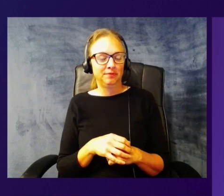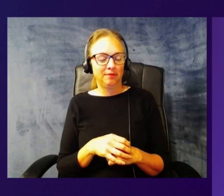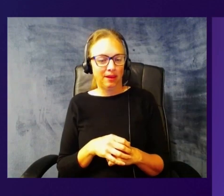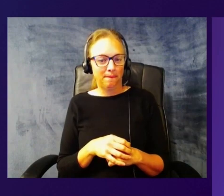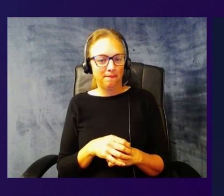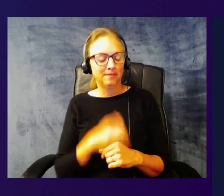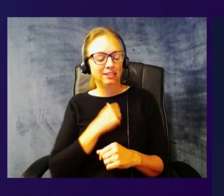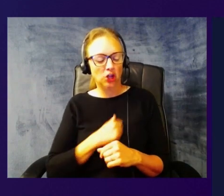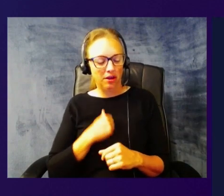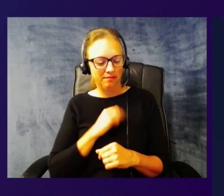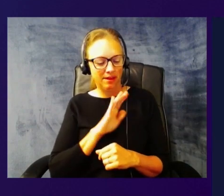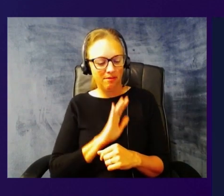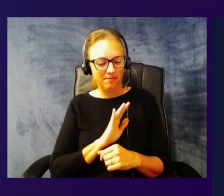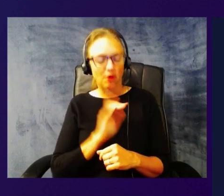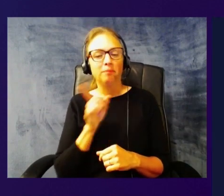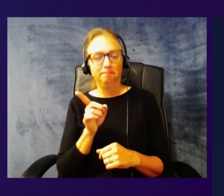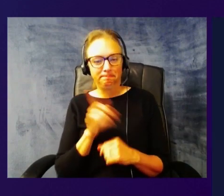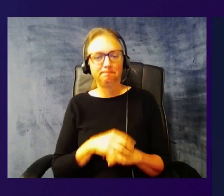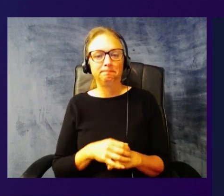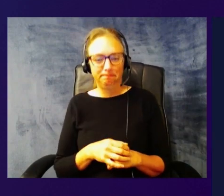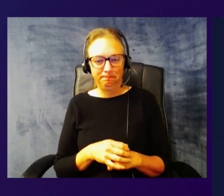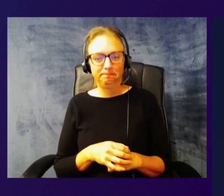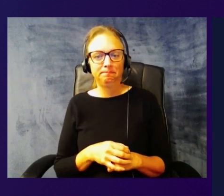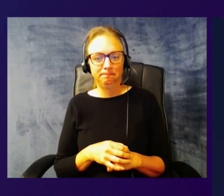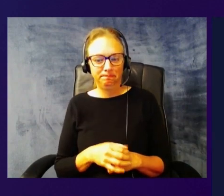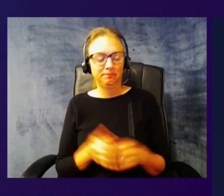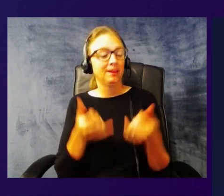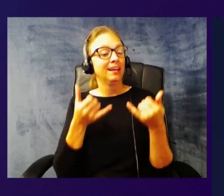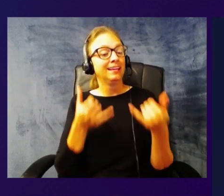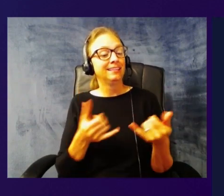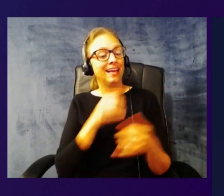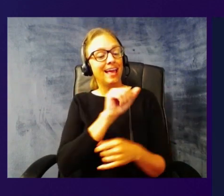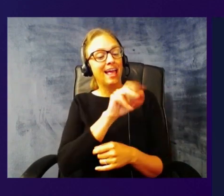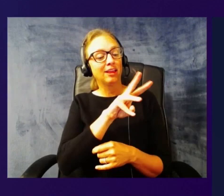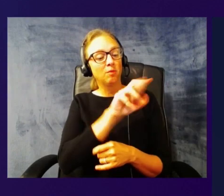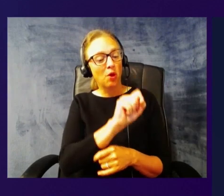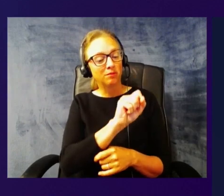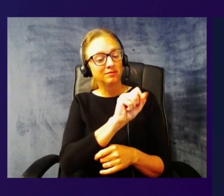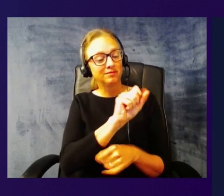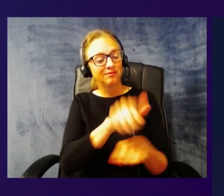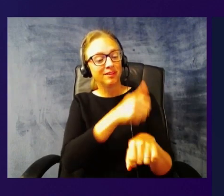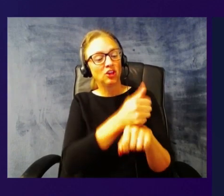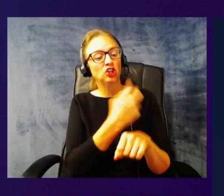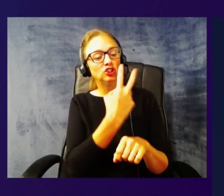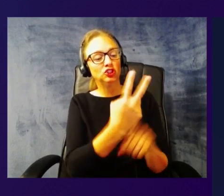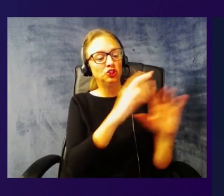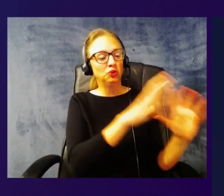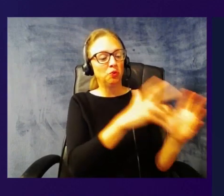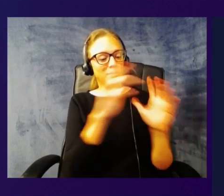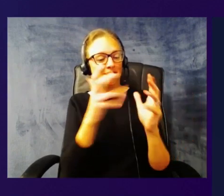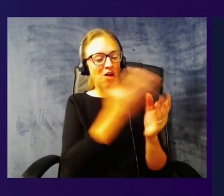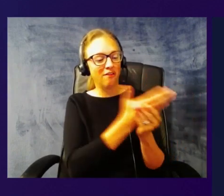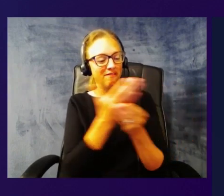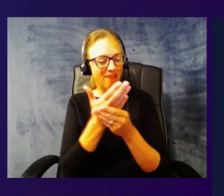Sorry, there we go. So today, AWS has created 2 cloud-native file systems with Amazon